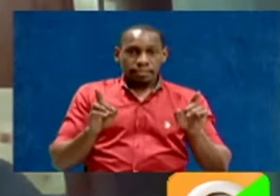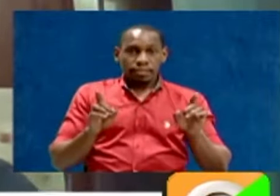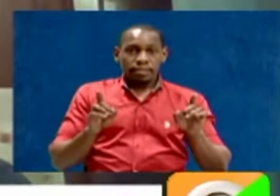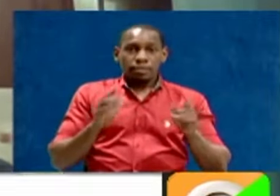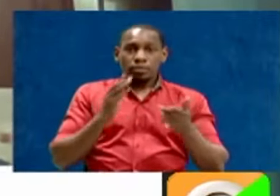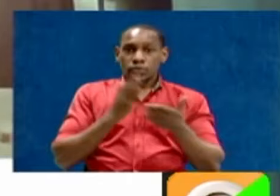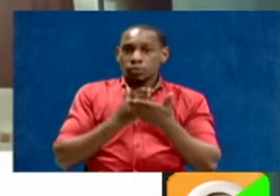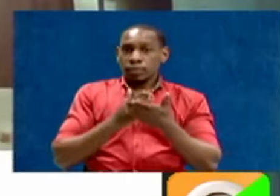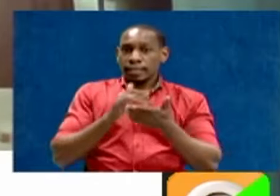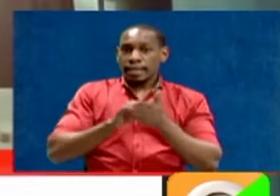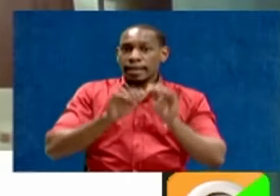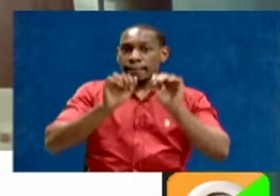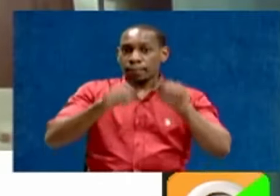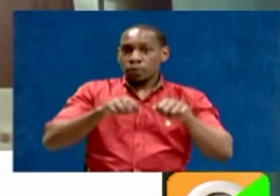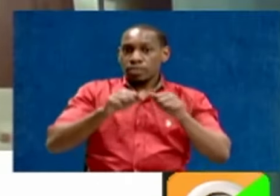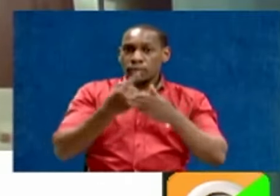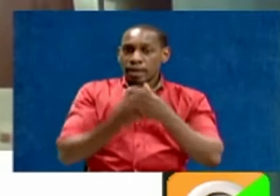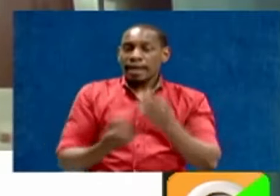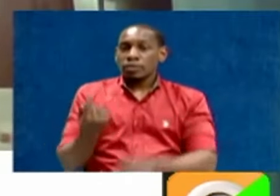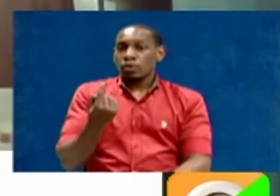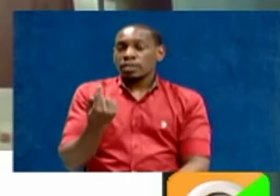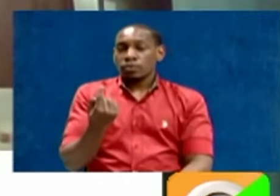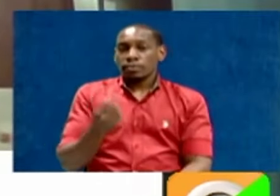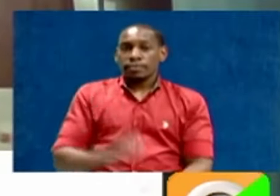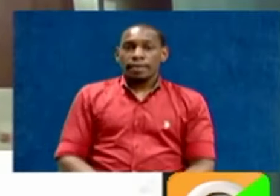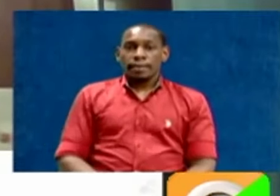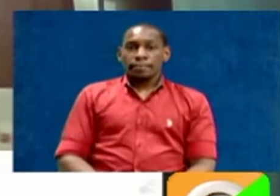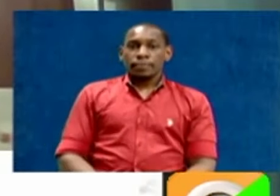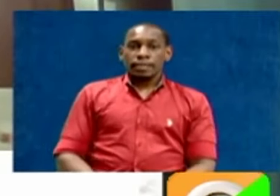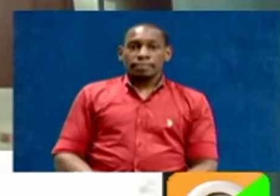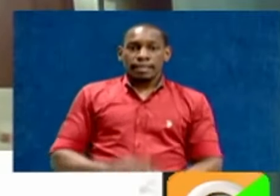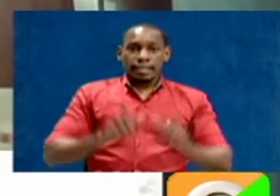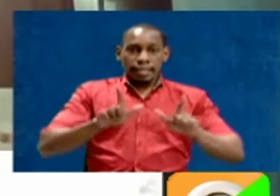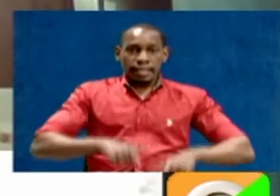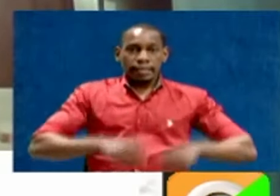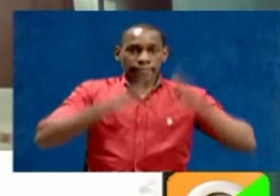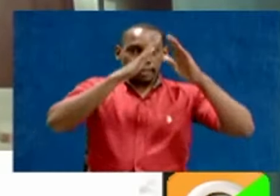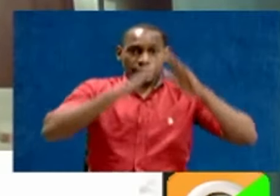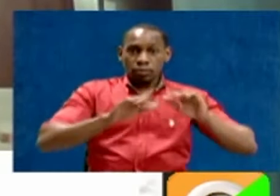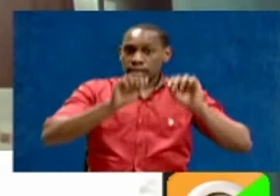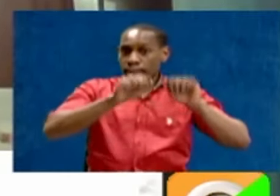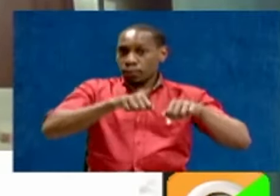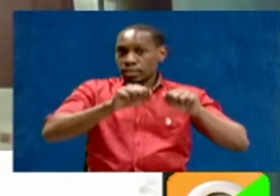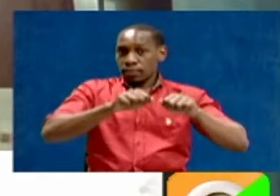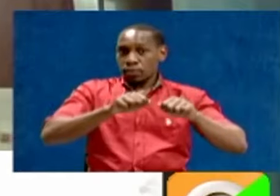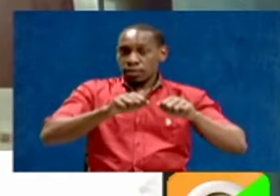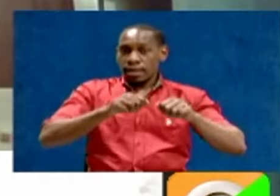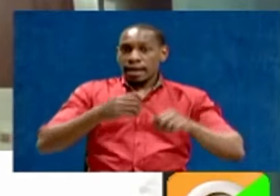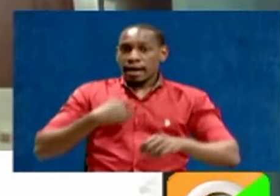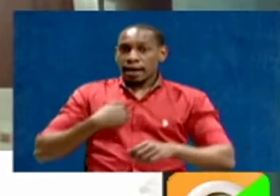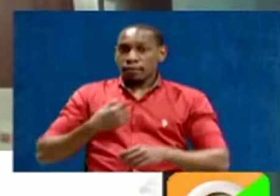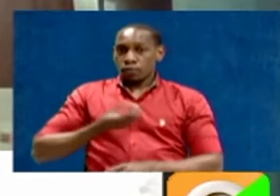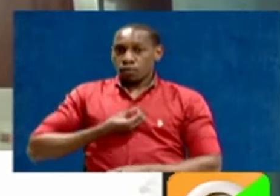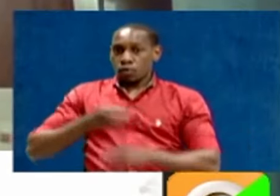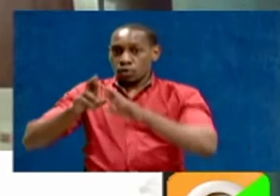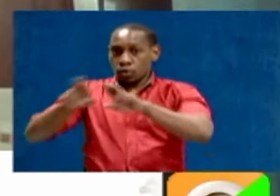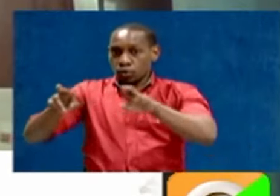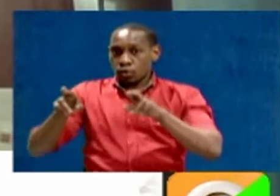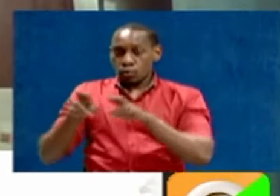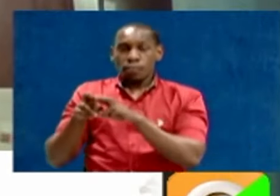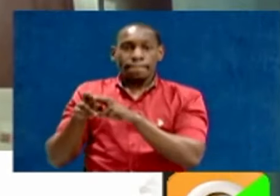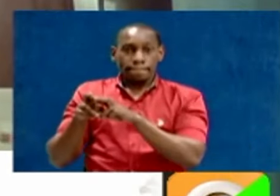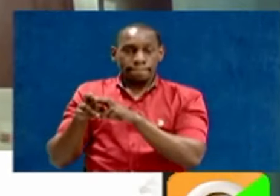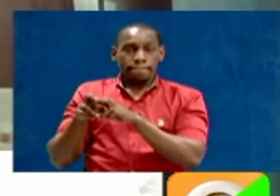based on the fact that you're able to do the isolation. So I stay in a house where I'm able to stay in my room in a suit.